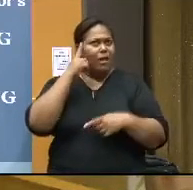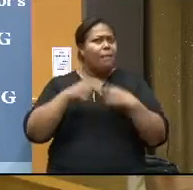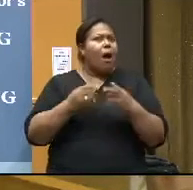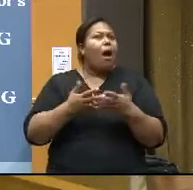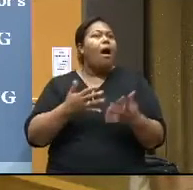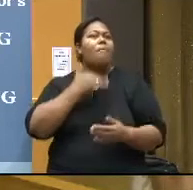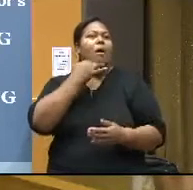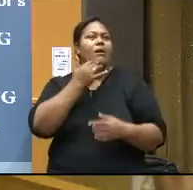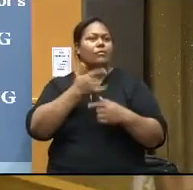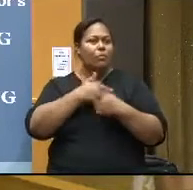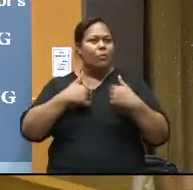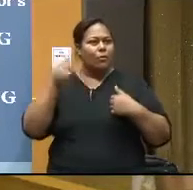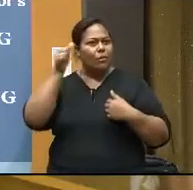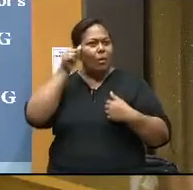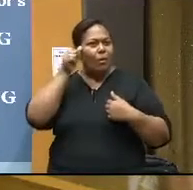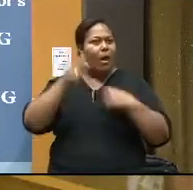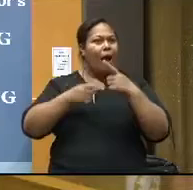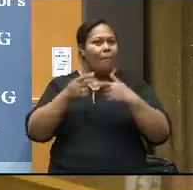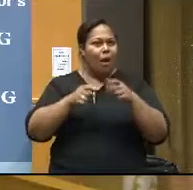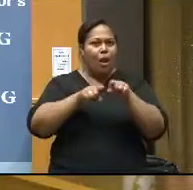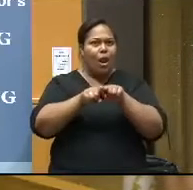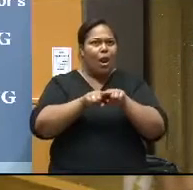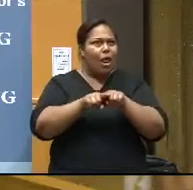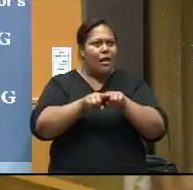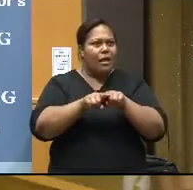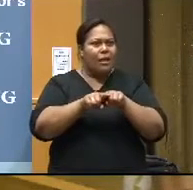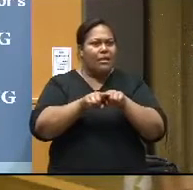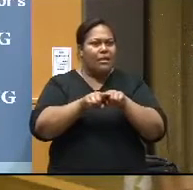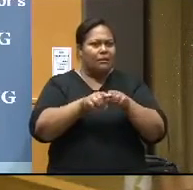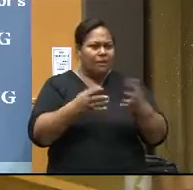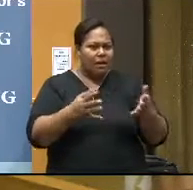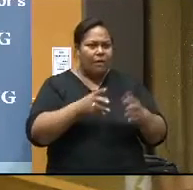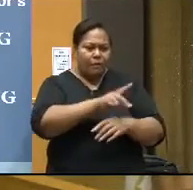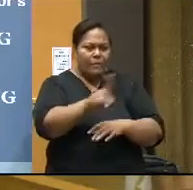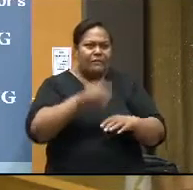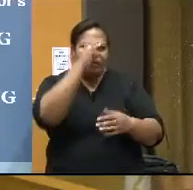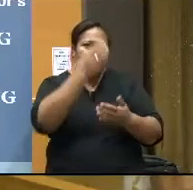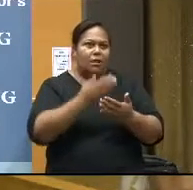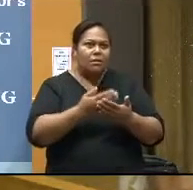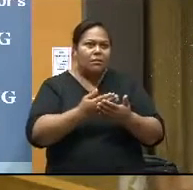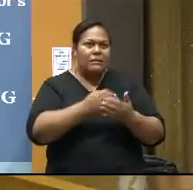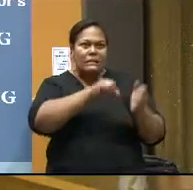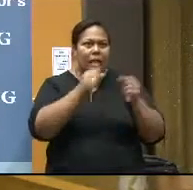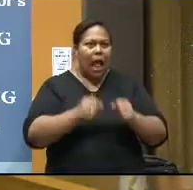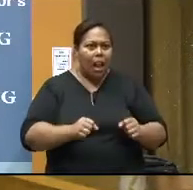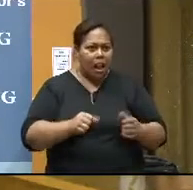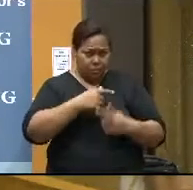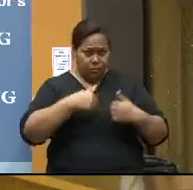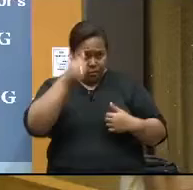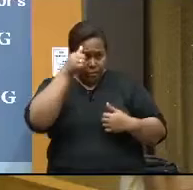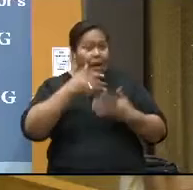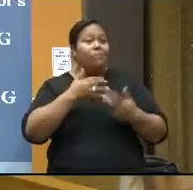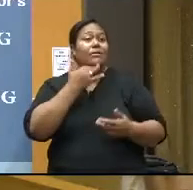How much do we know about the learning styles of our Pacific students? Okay.